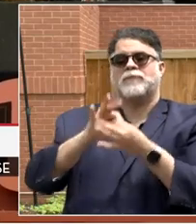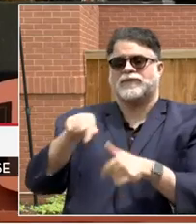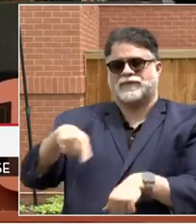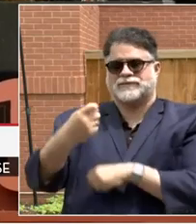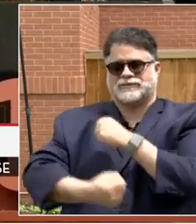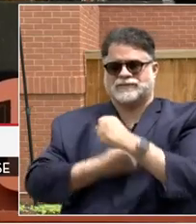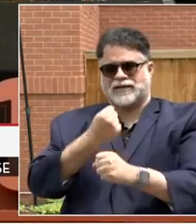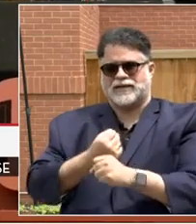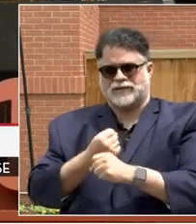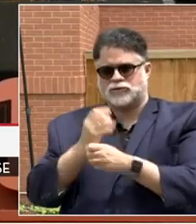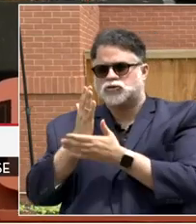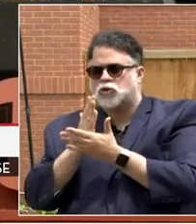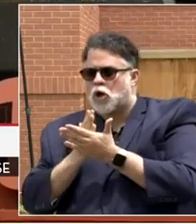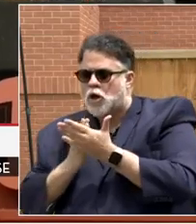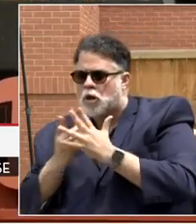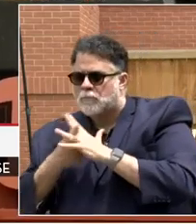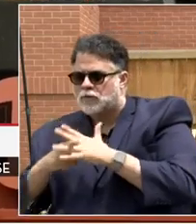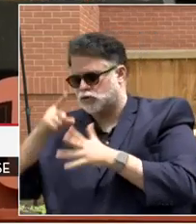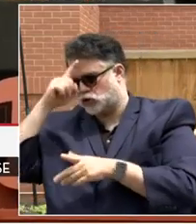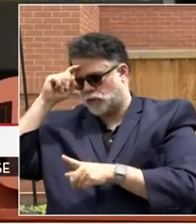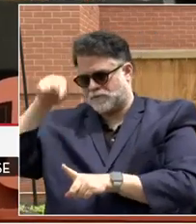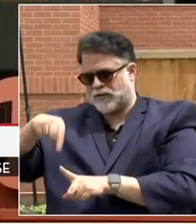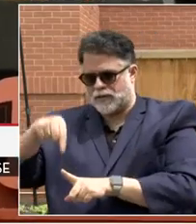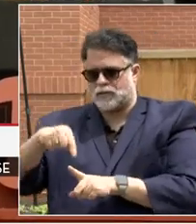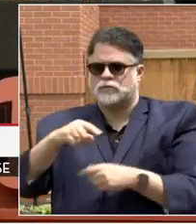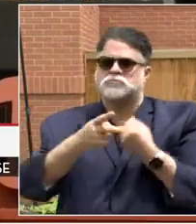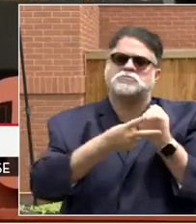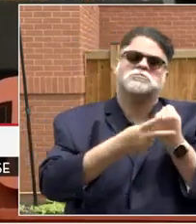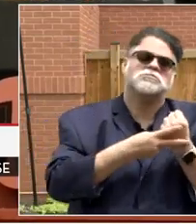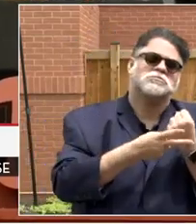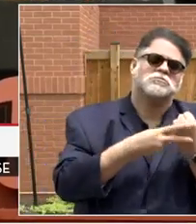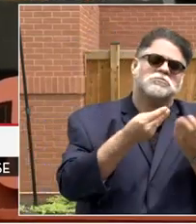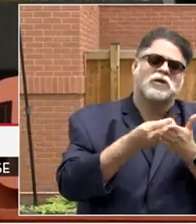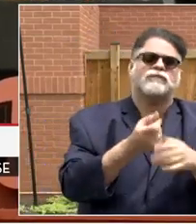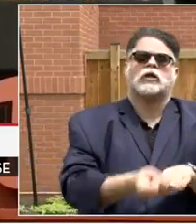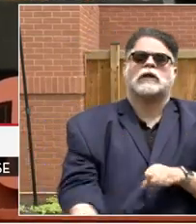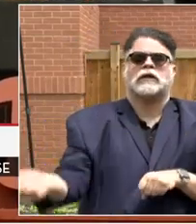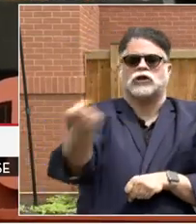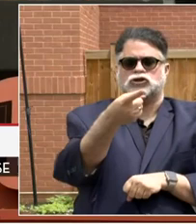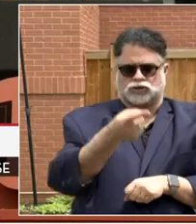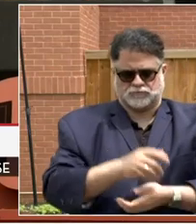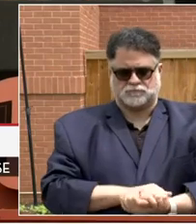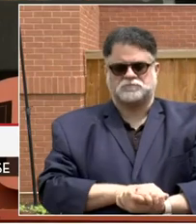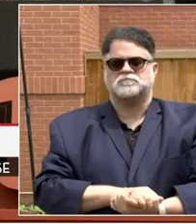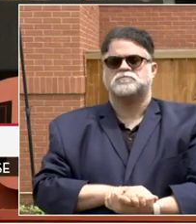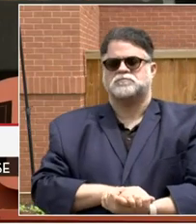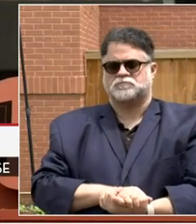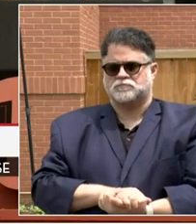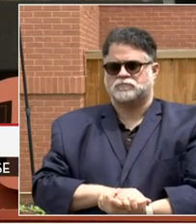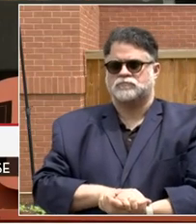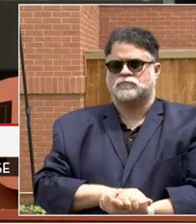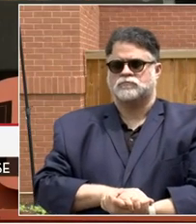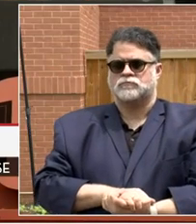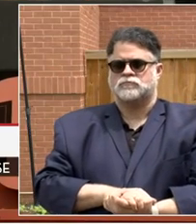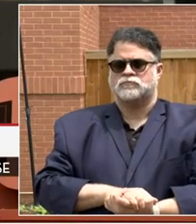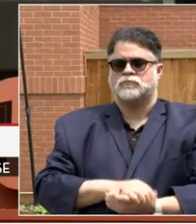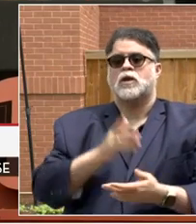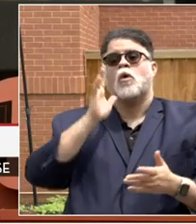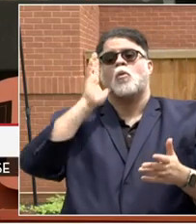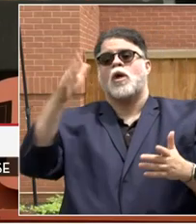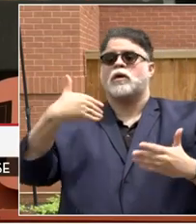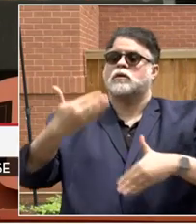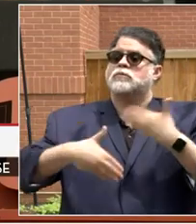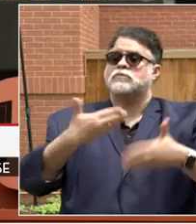this summer. Some of it is going to be available next summer. And it is going to allow us to touch